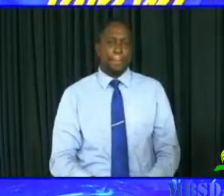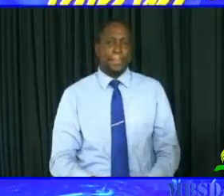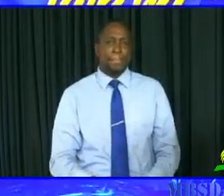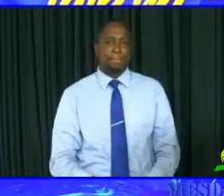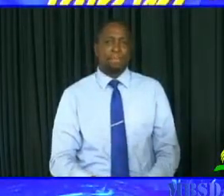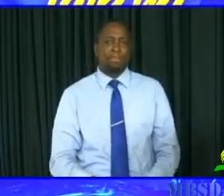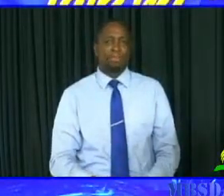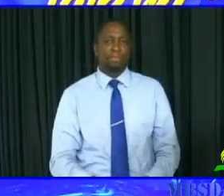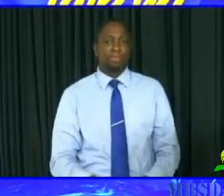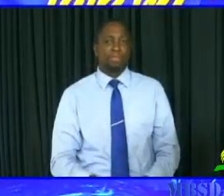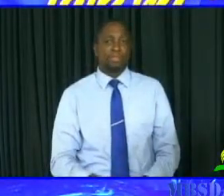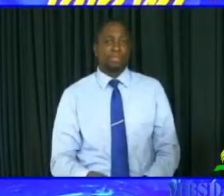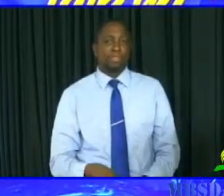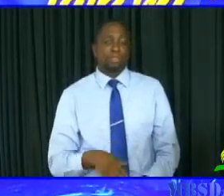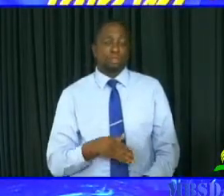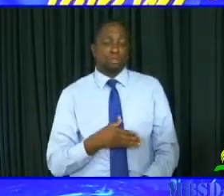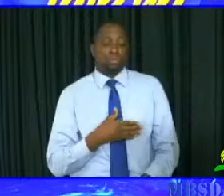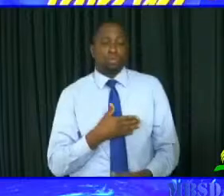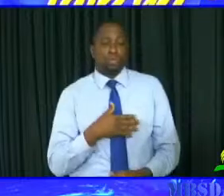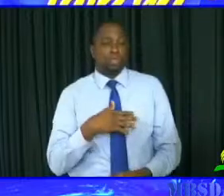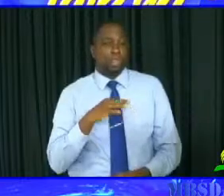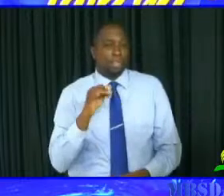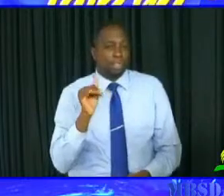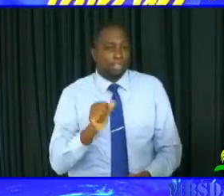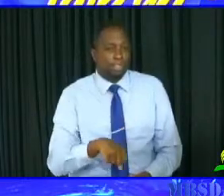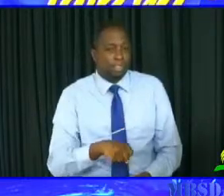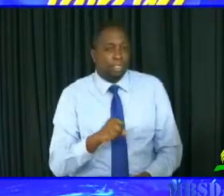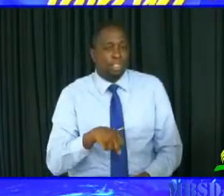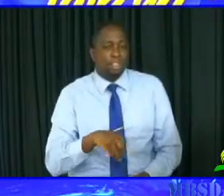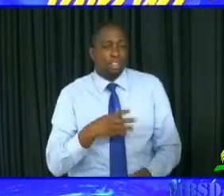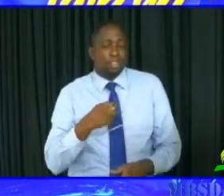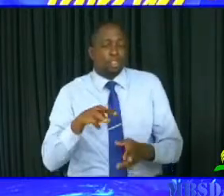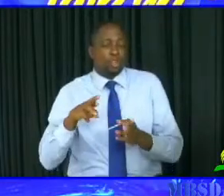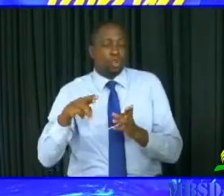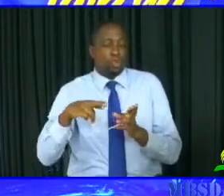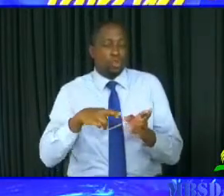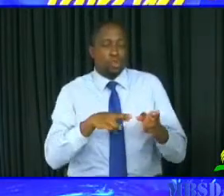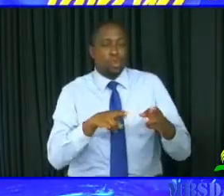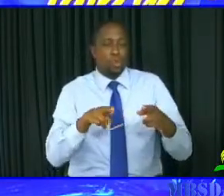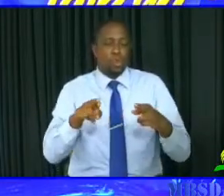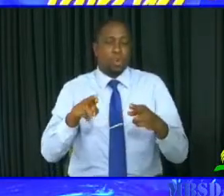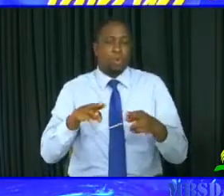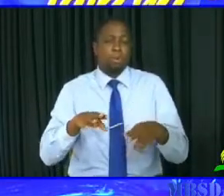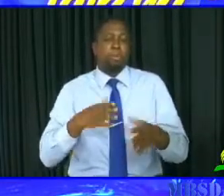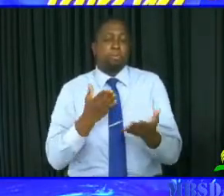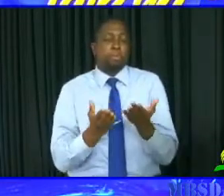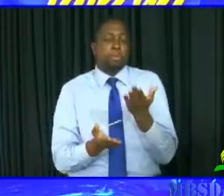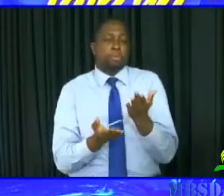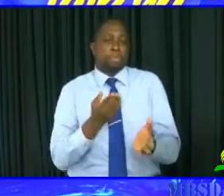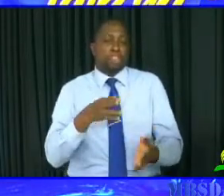choice. Though the road be rough and thorny,